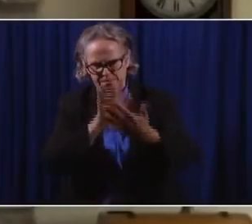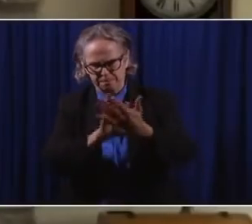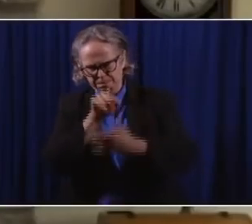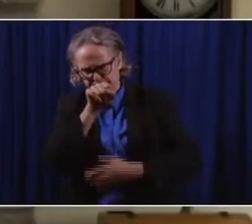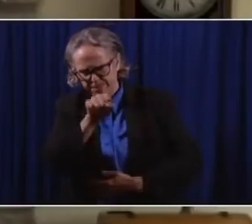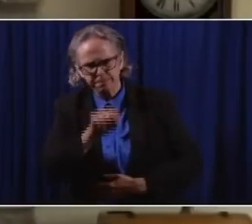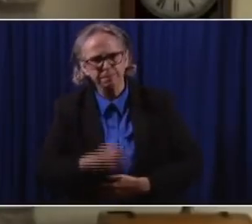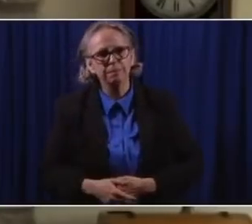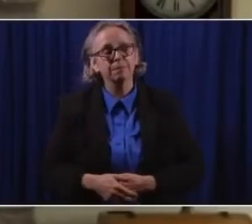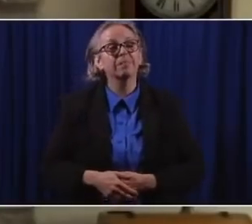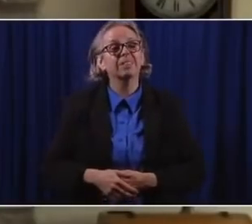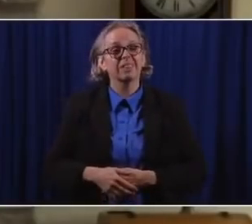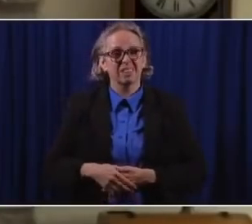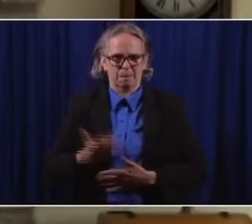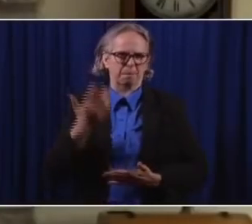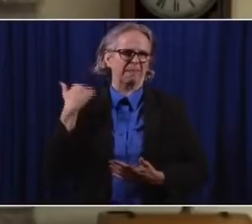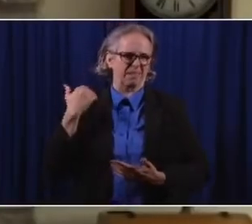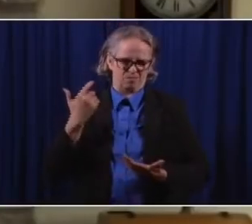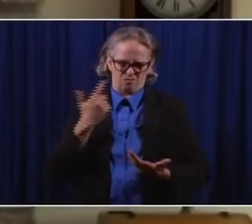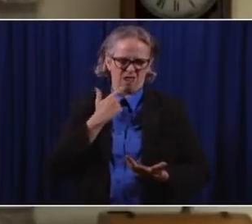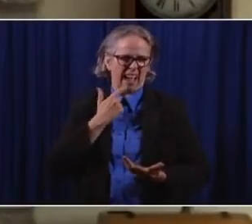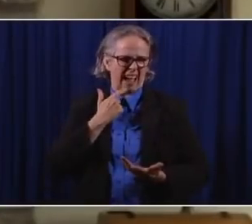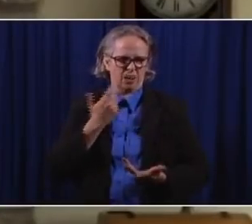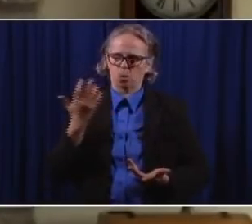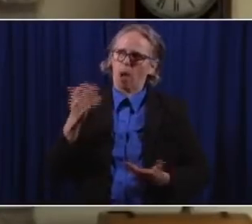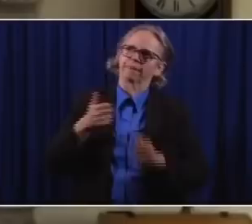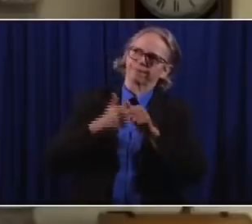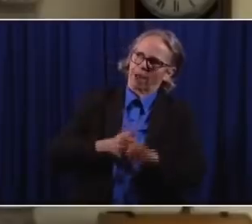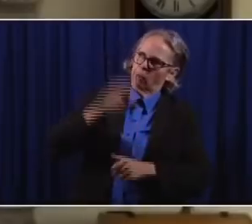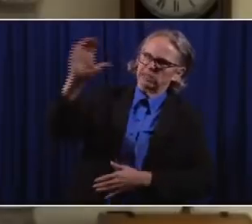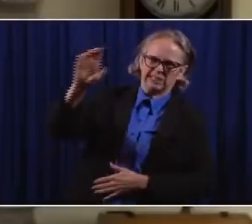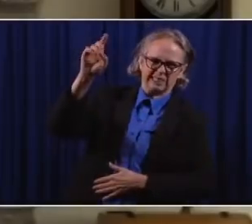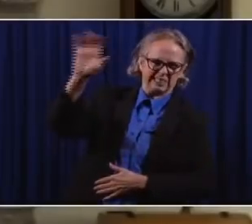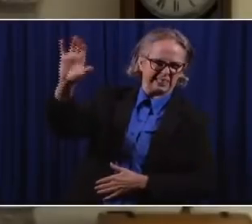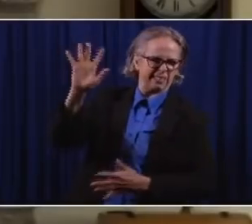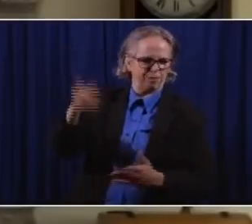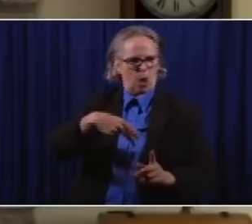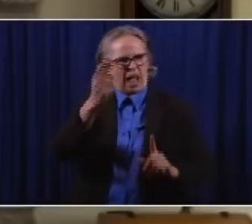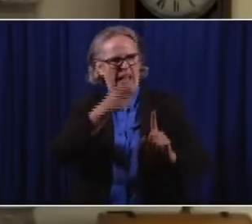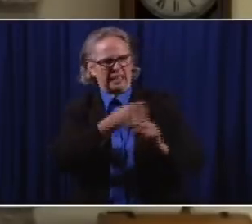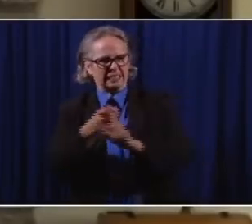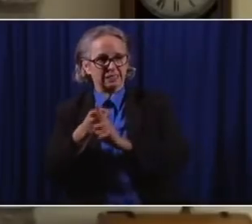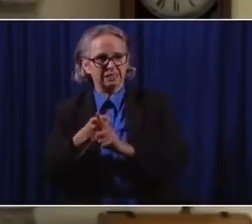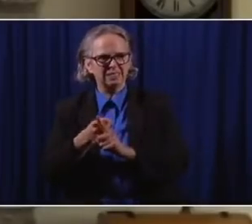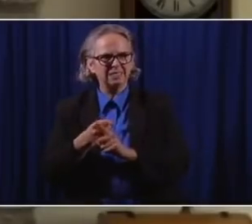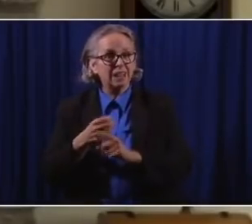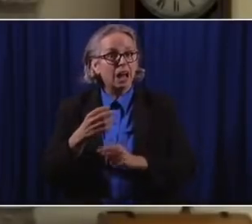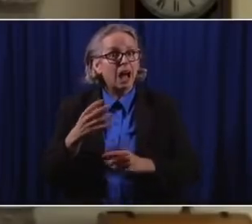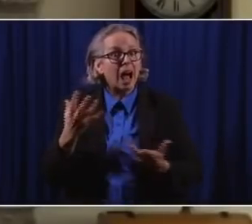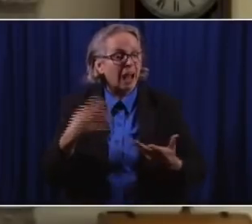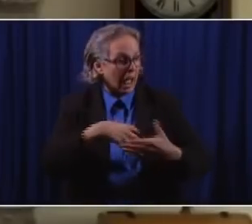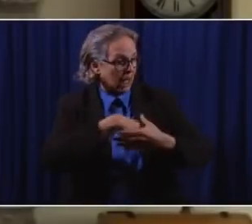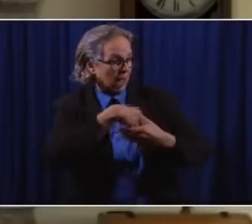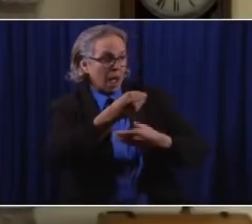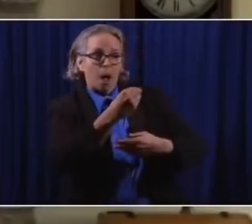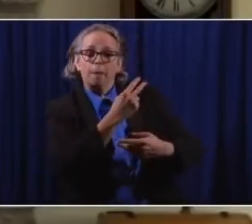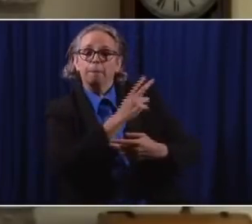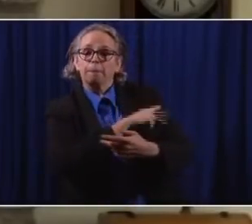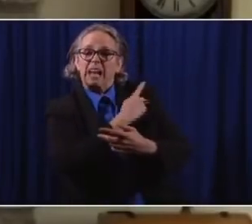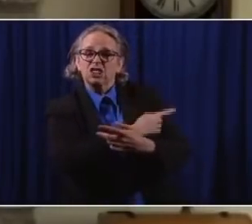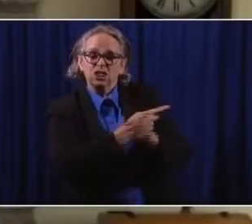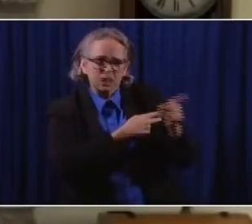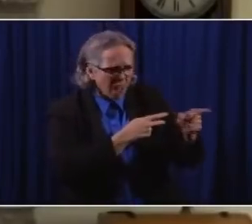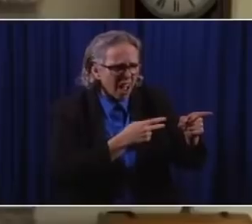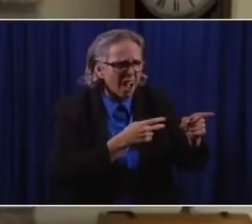indicator for COVID-like illness, growing from 32 average visits per day, September 7th, now up to 53 per